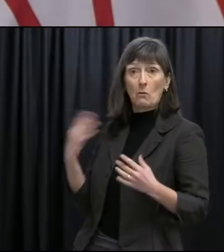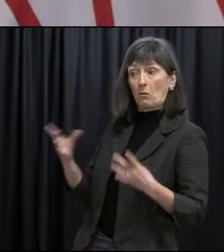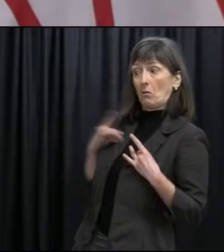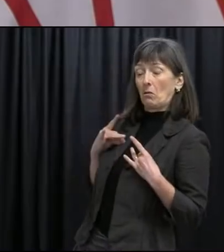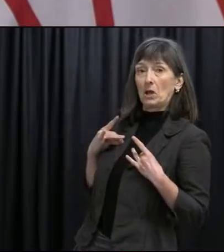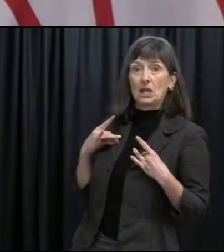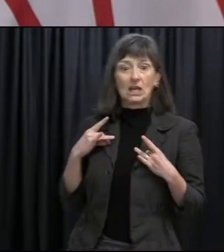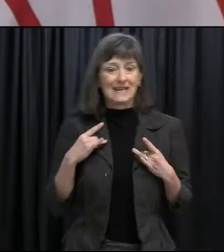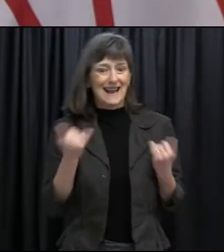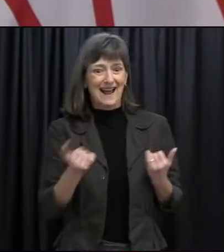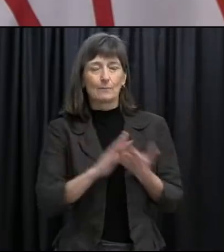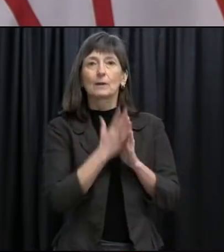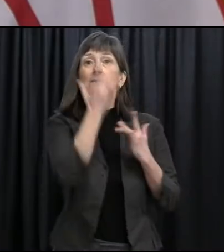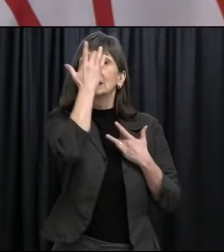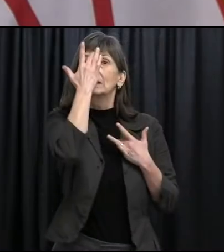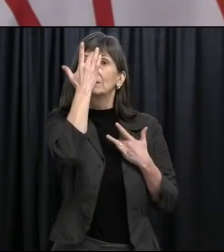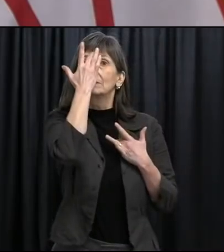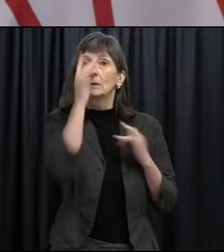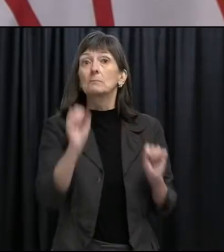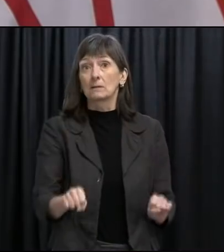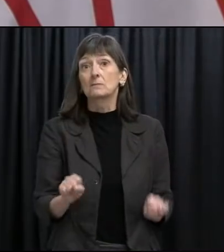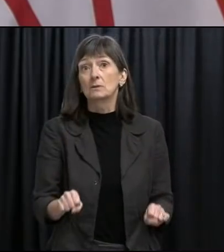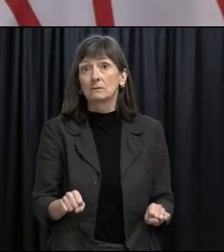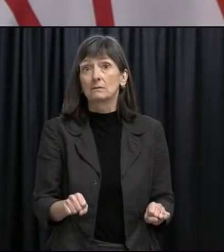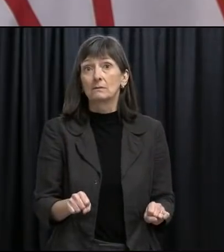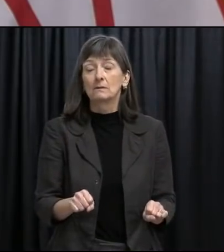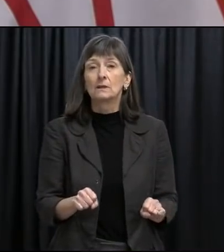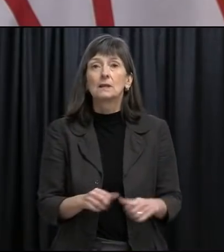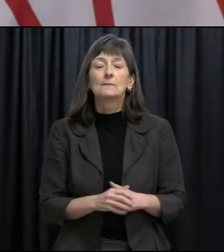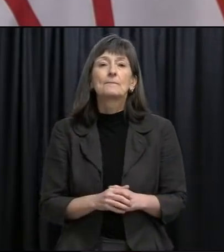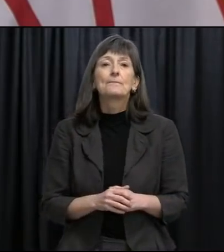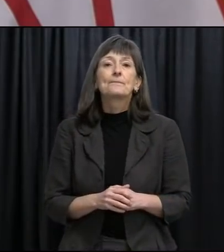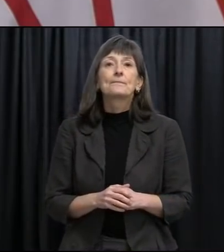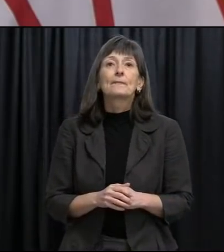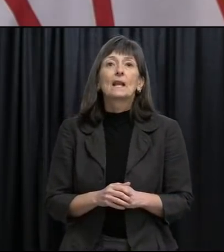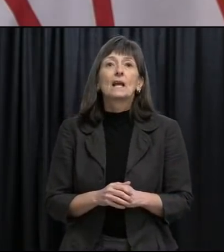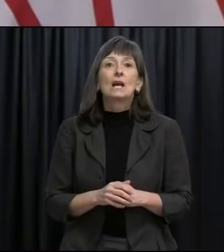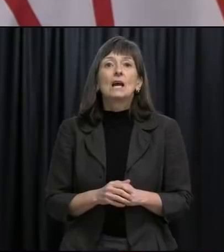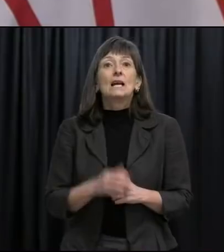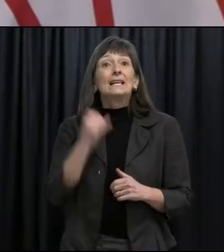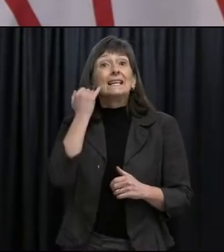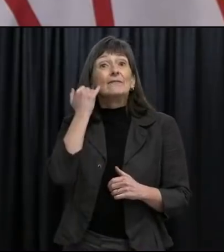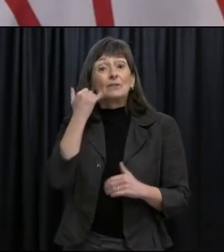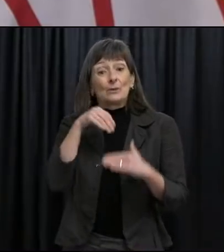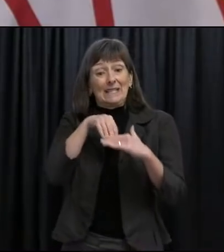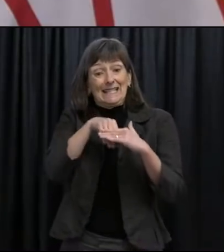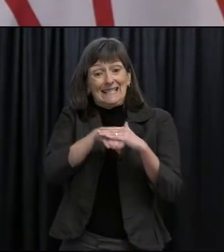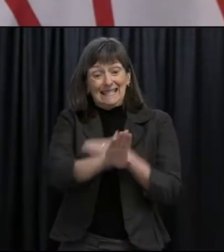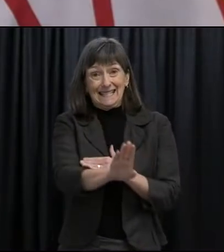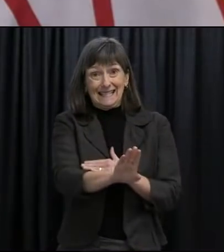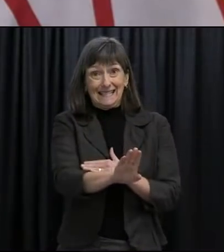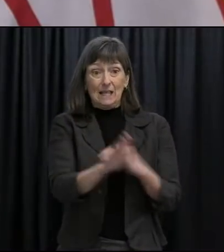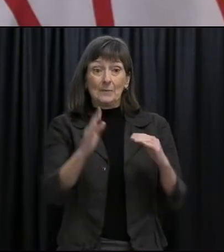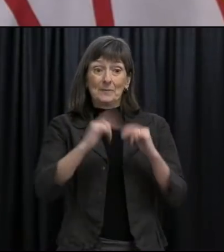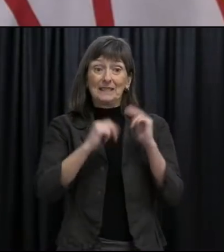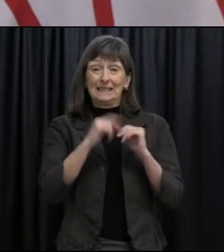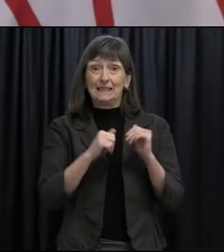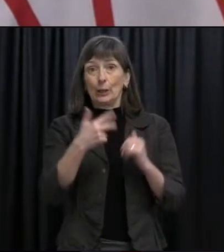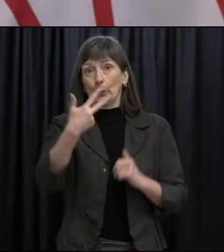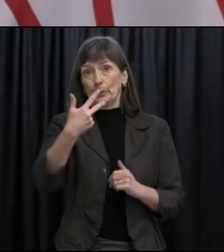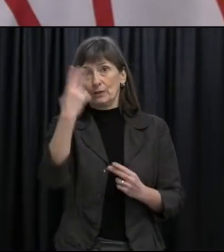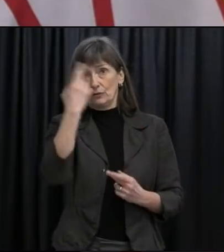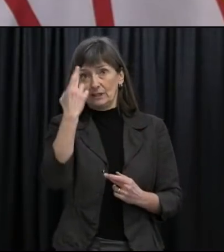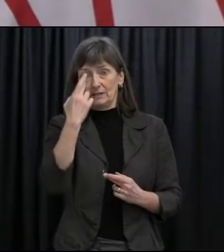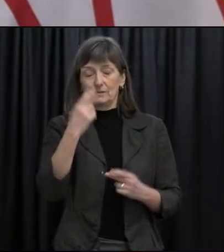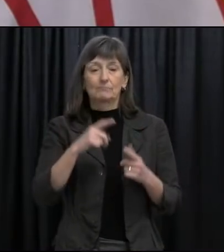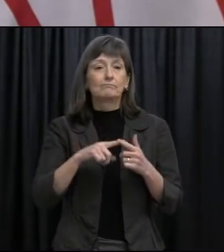and restrictions is essential. There should only be 3 reasons to enter an indoor public space at this time. If you have to